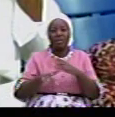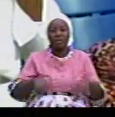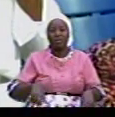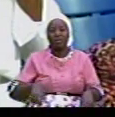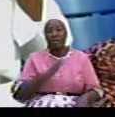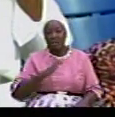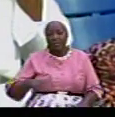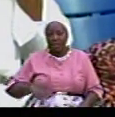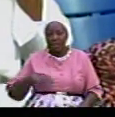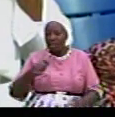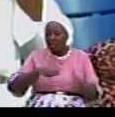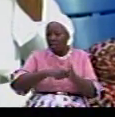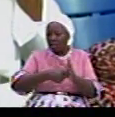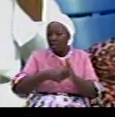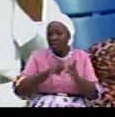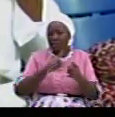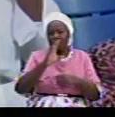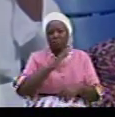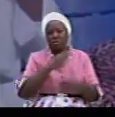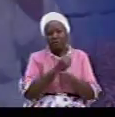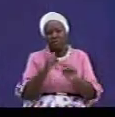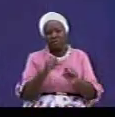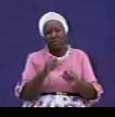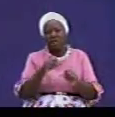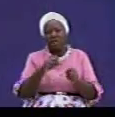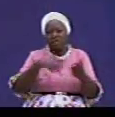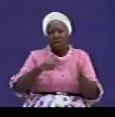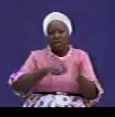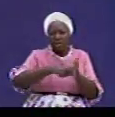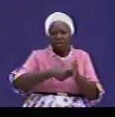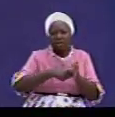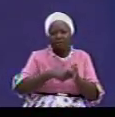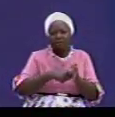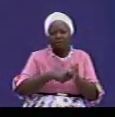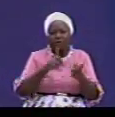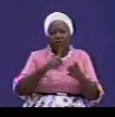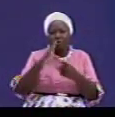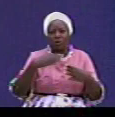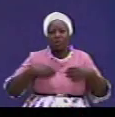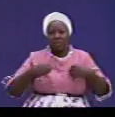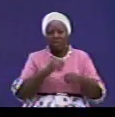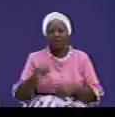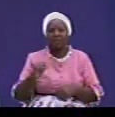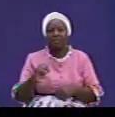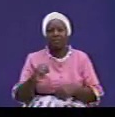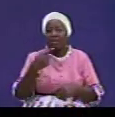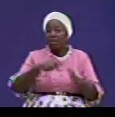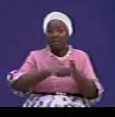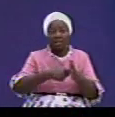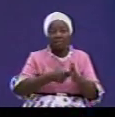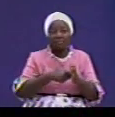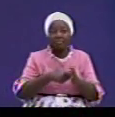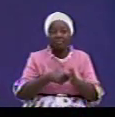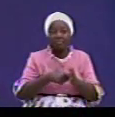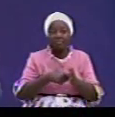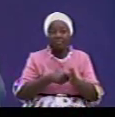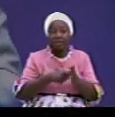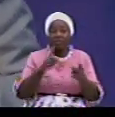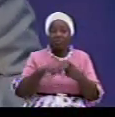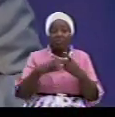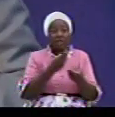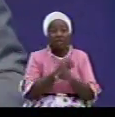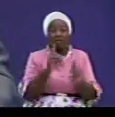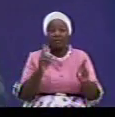your salvation, the key to your healing, the key to your